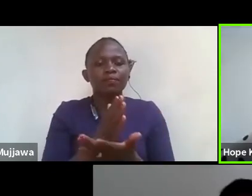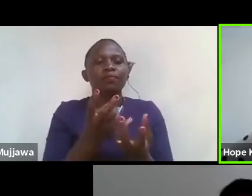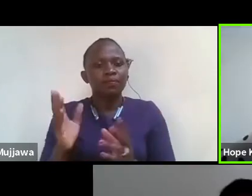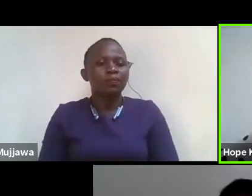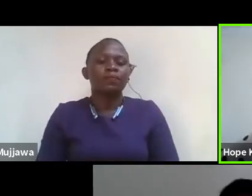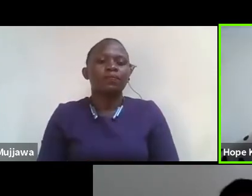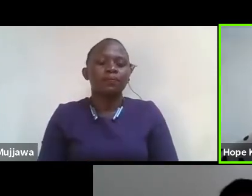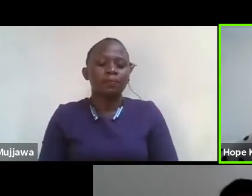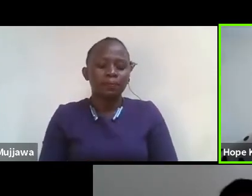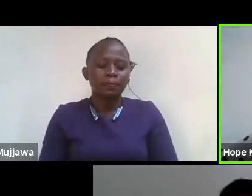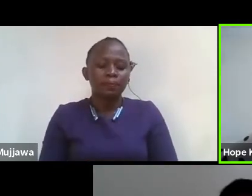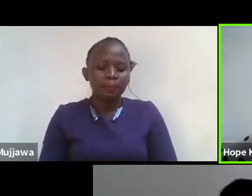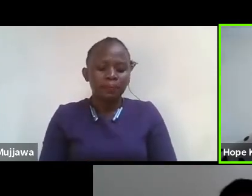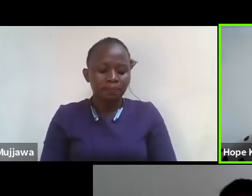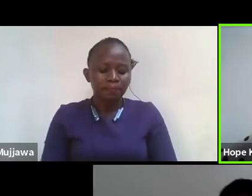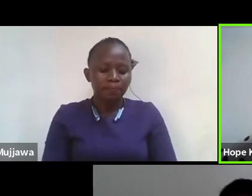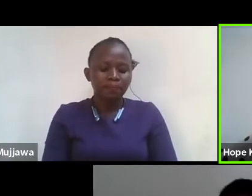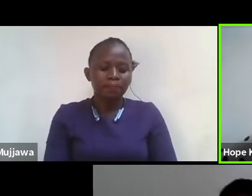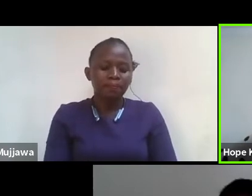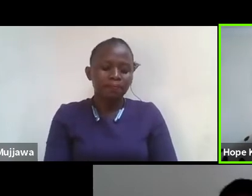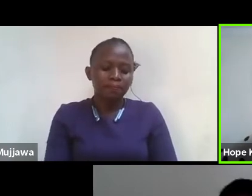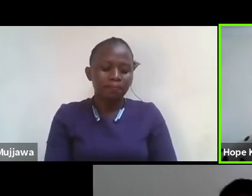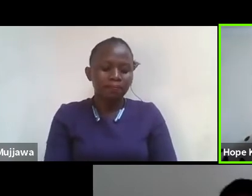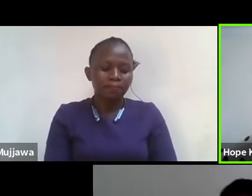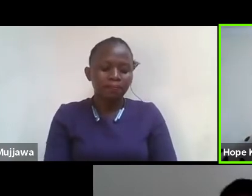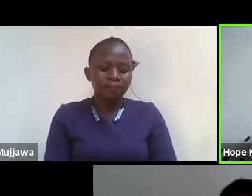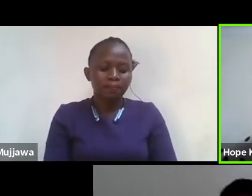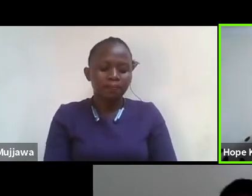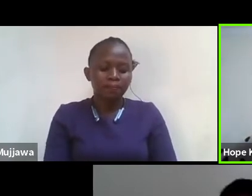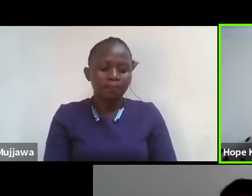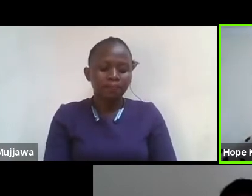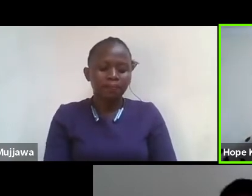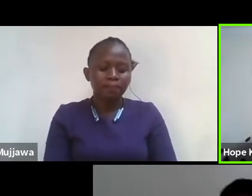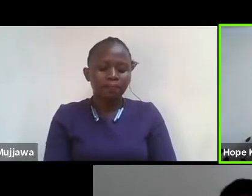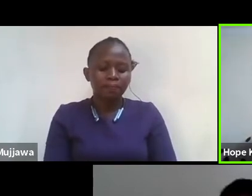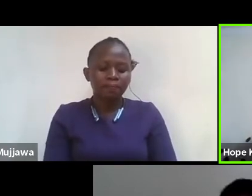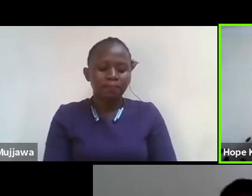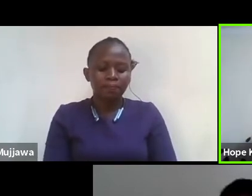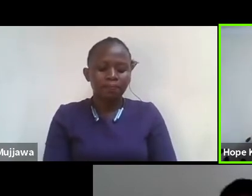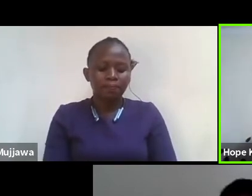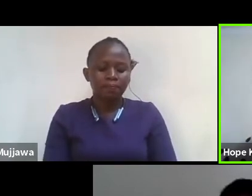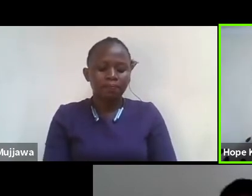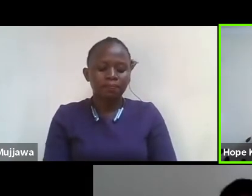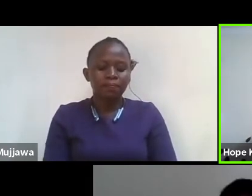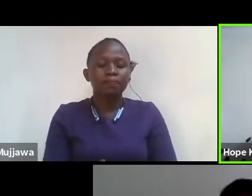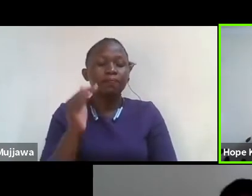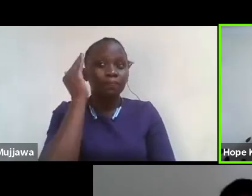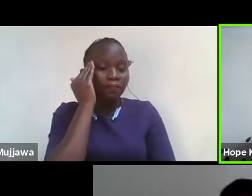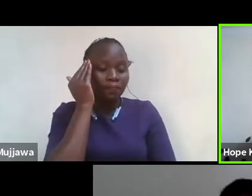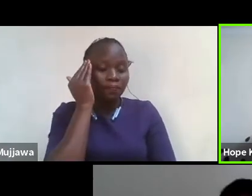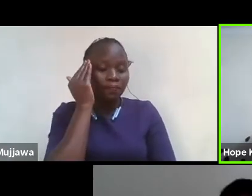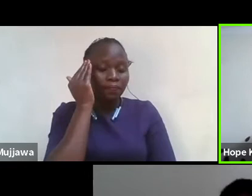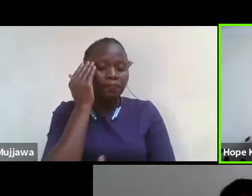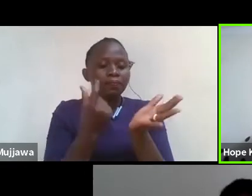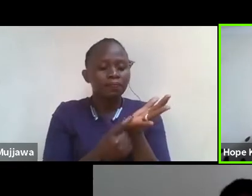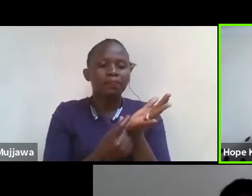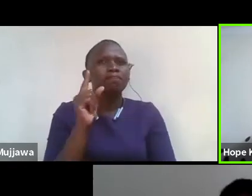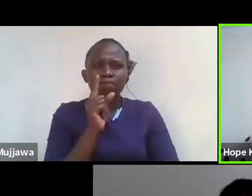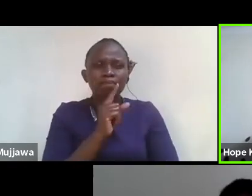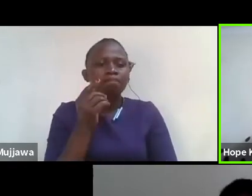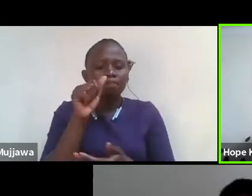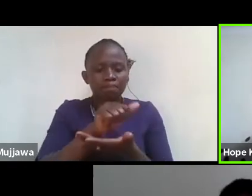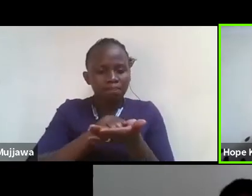that one, we know that Uganda is very well endowed as a country in natural resources. Yeah, you find